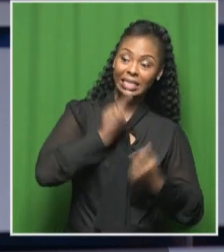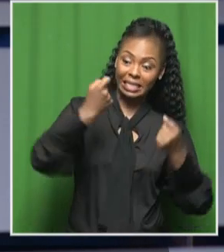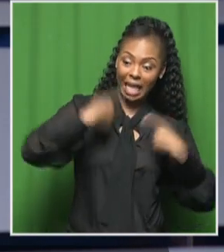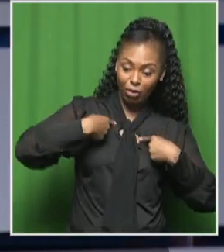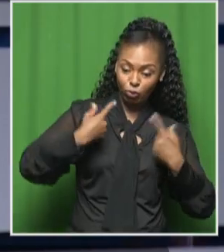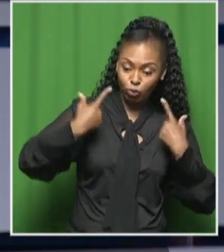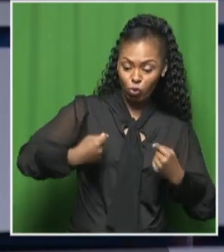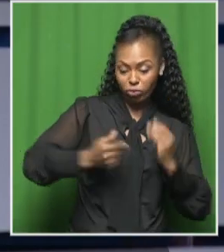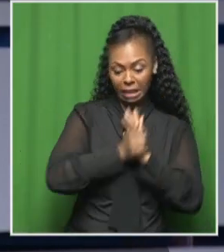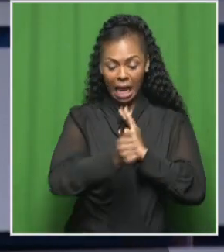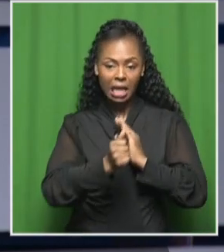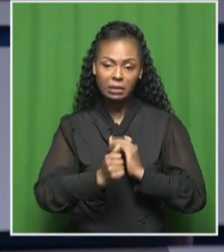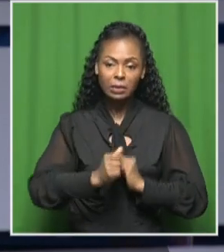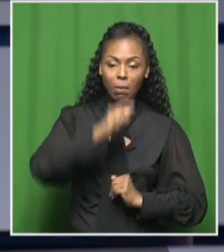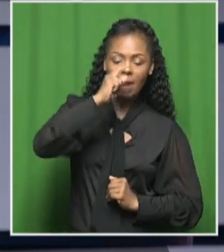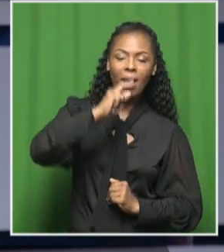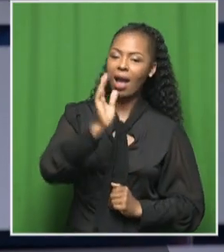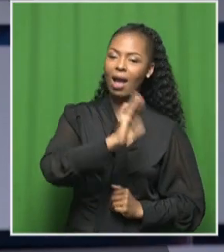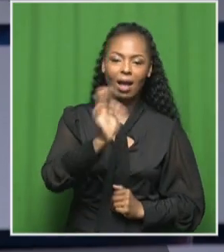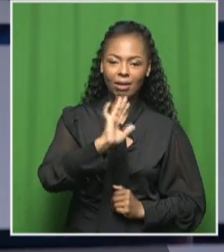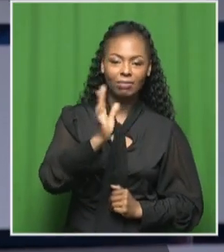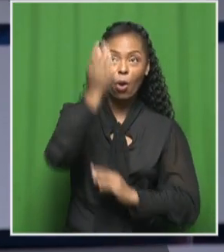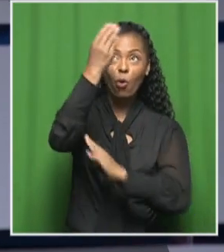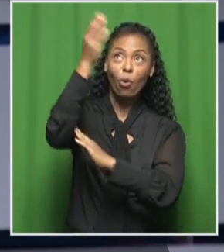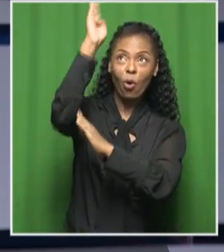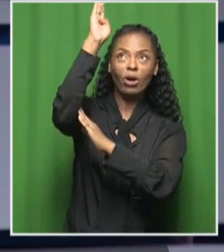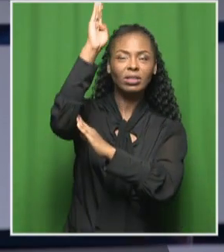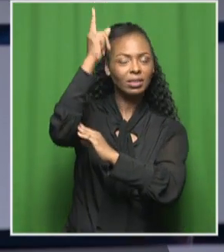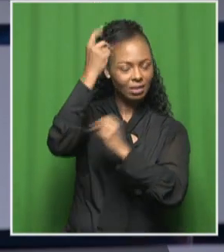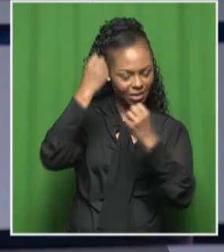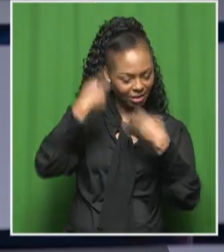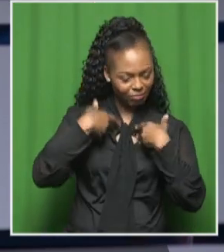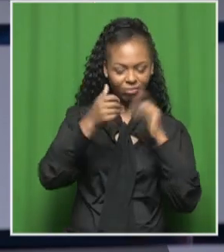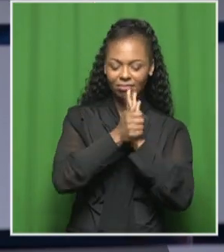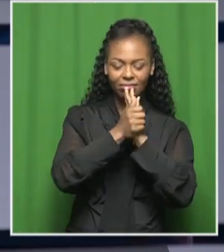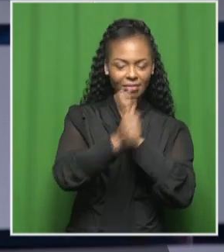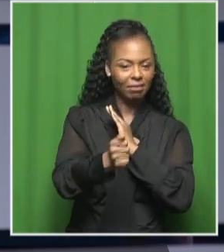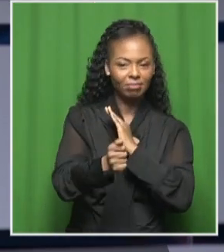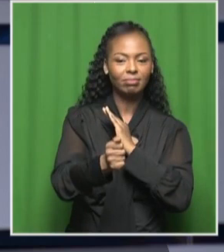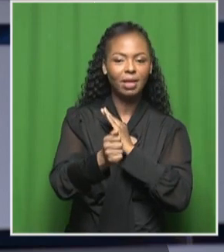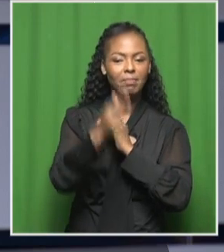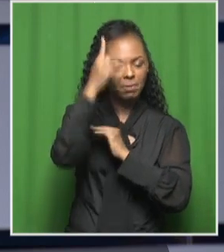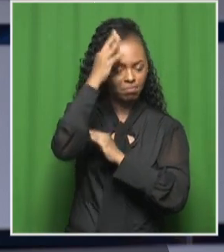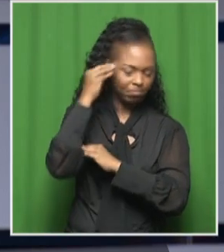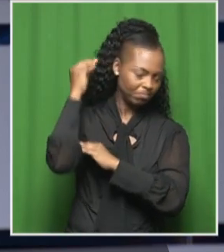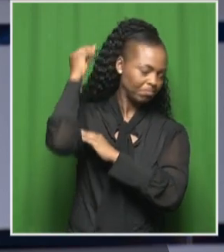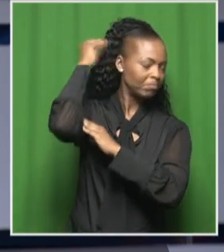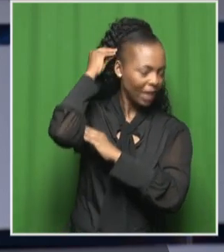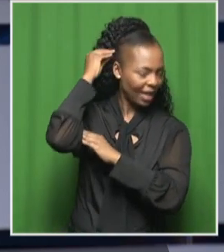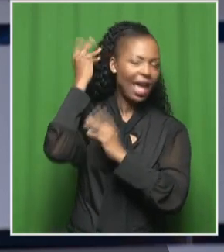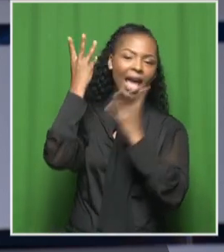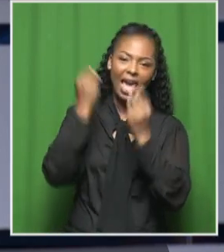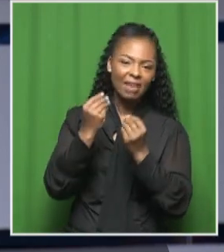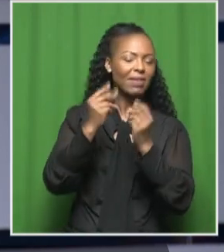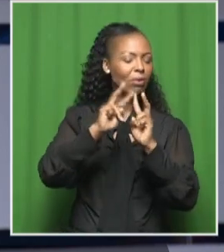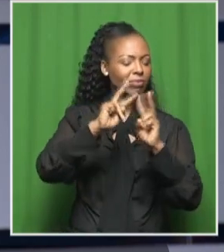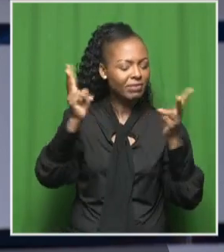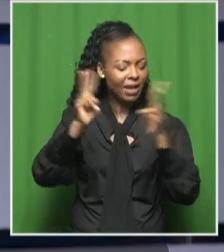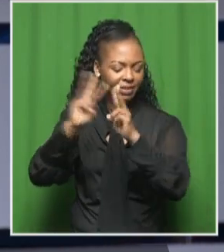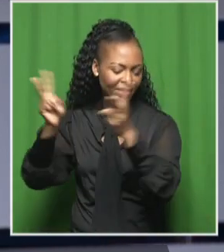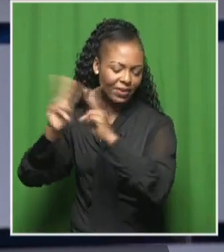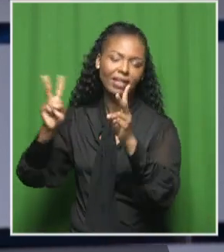think you inherit through what God chooses to do to anoint us. And I think we all are special in our own ways. So my